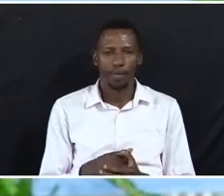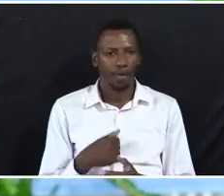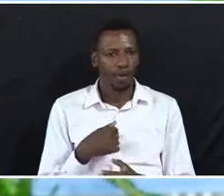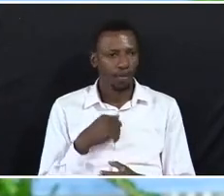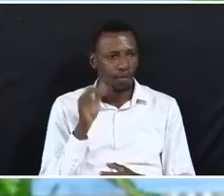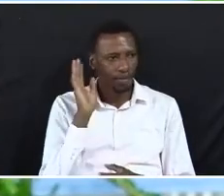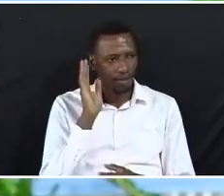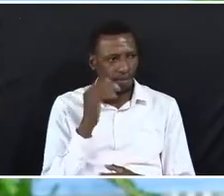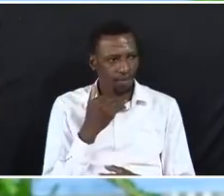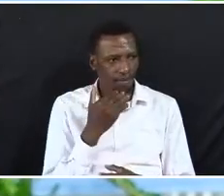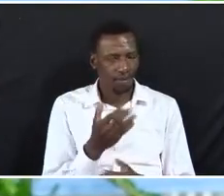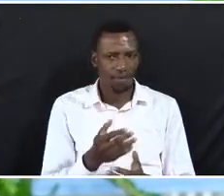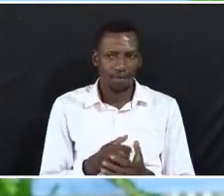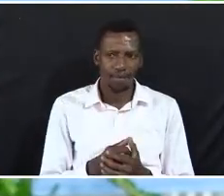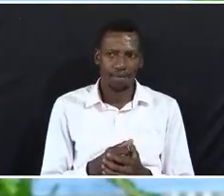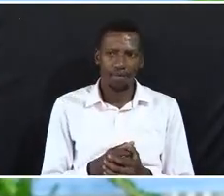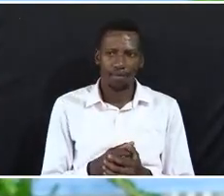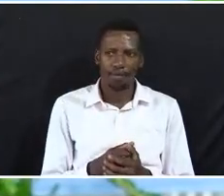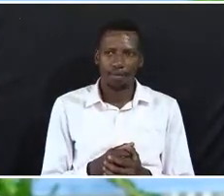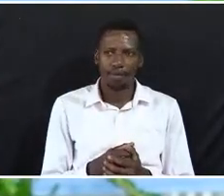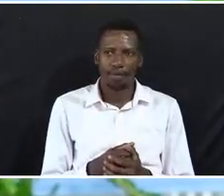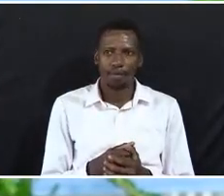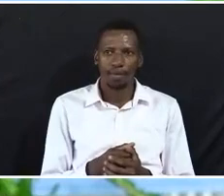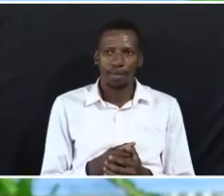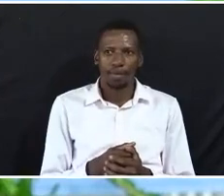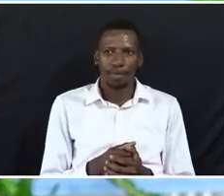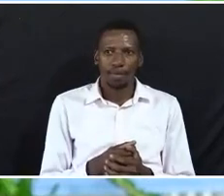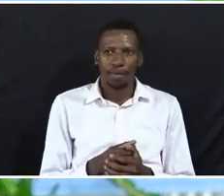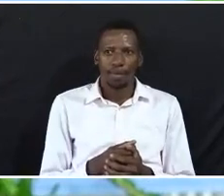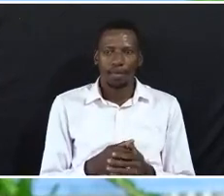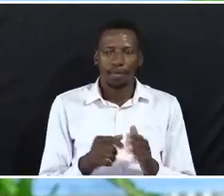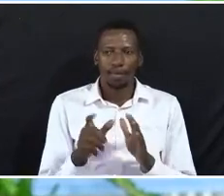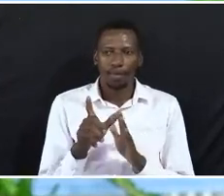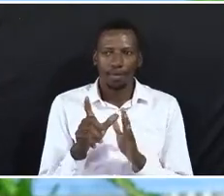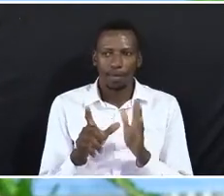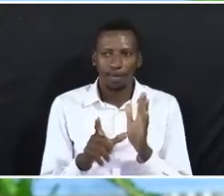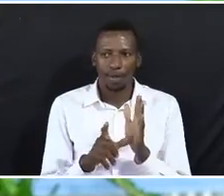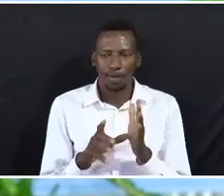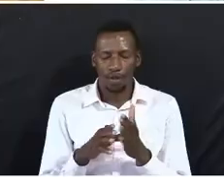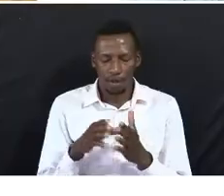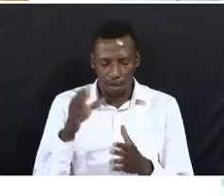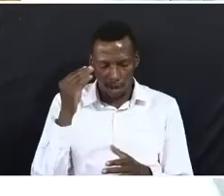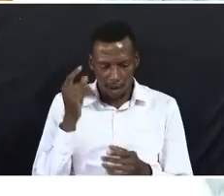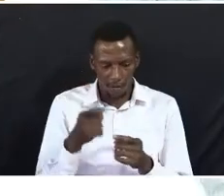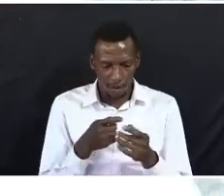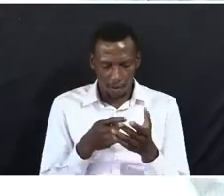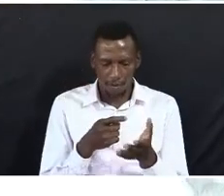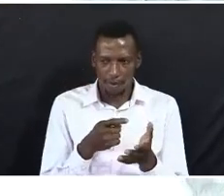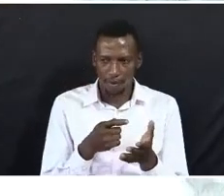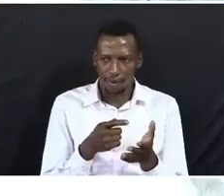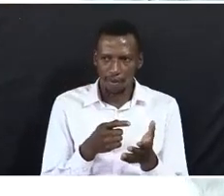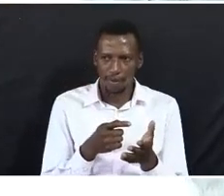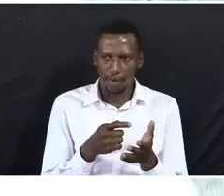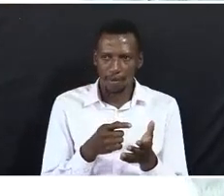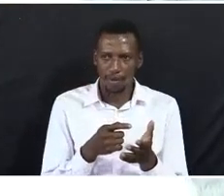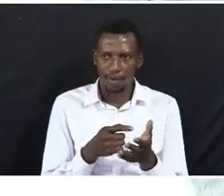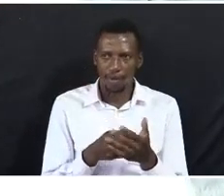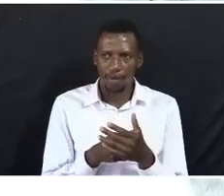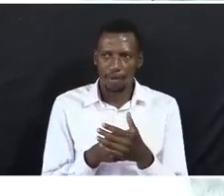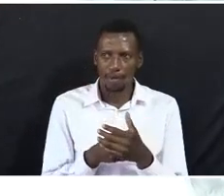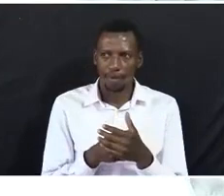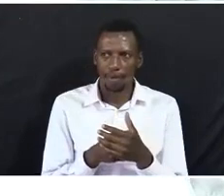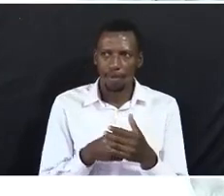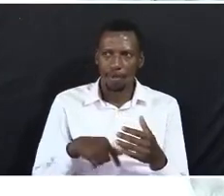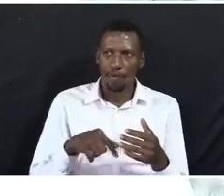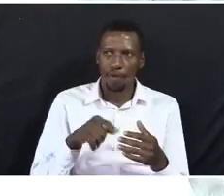outside where they'll be weeping and gnashing of teeth. The lesson that we learn from this story is God gives us talents and wants us to use them. We